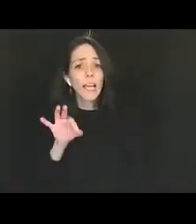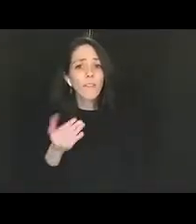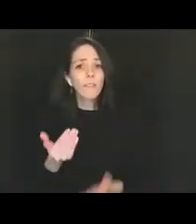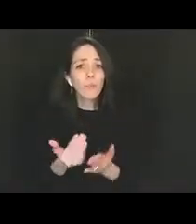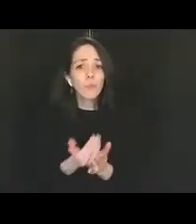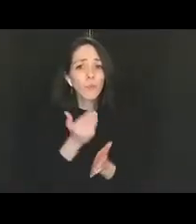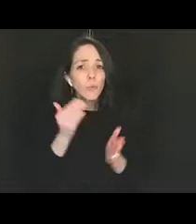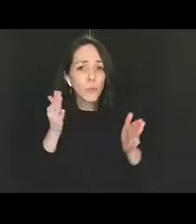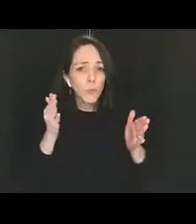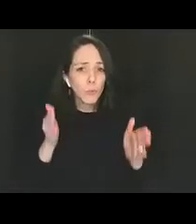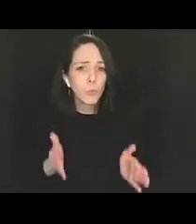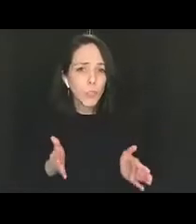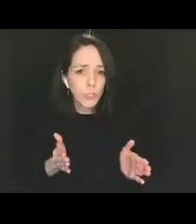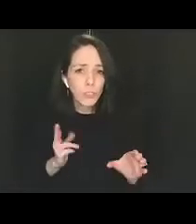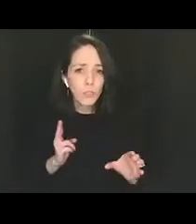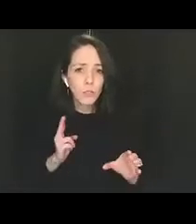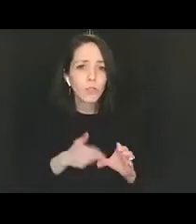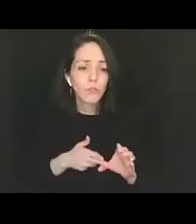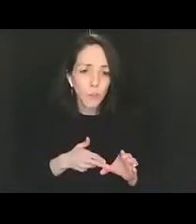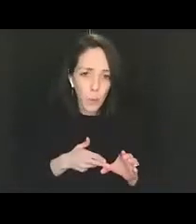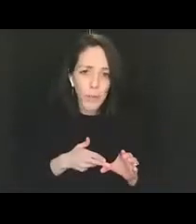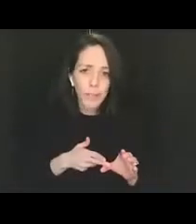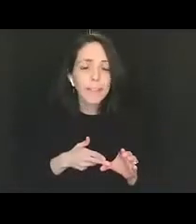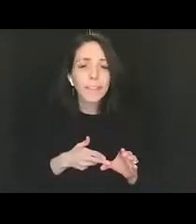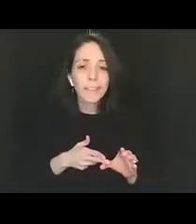than 15 minutes. So